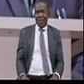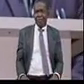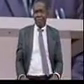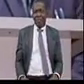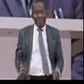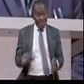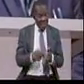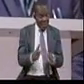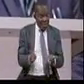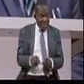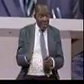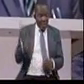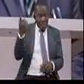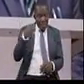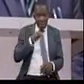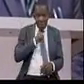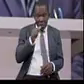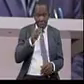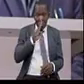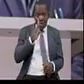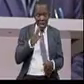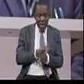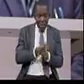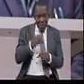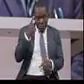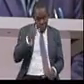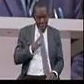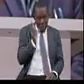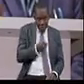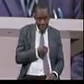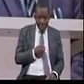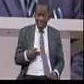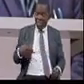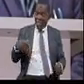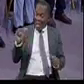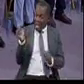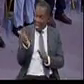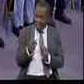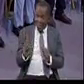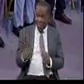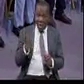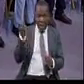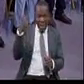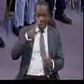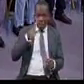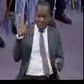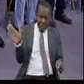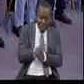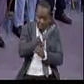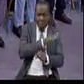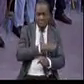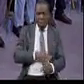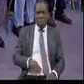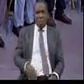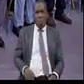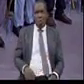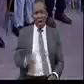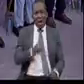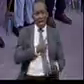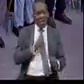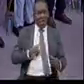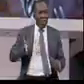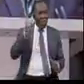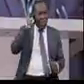Everybody, Opera Square, be there and the Lord will bless you. Lift your hands and say, thank